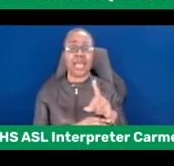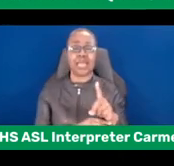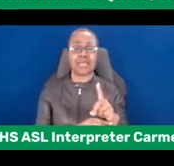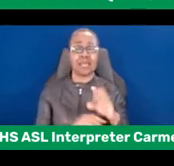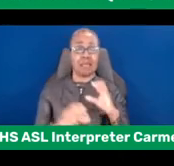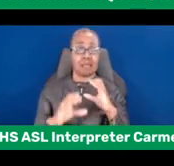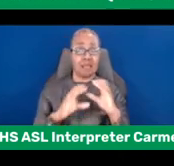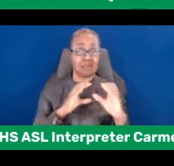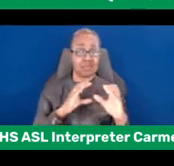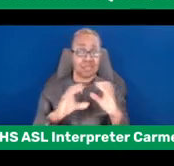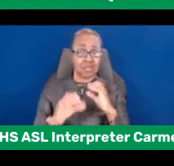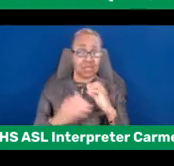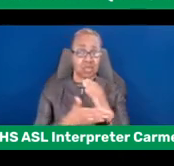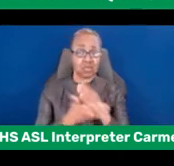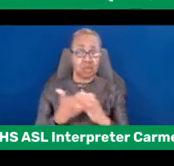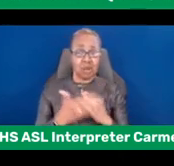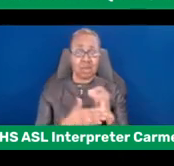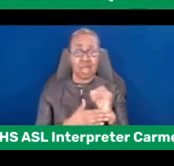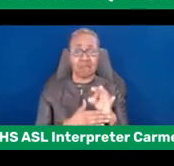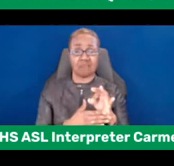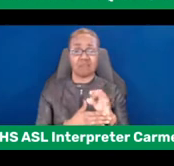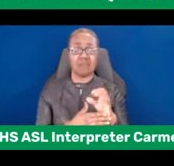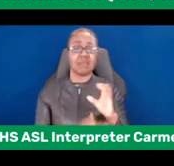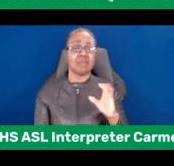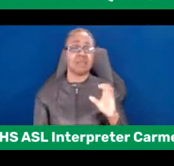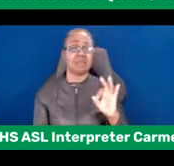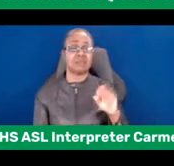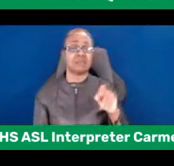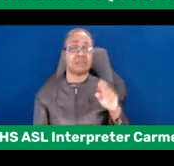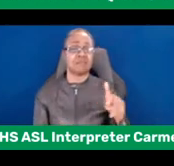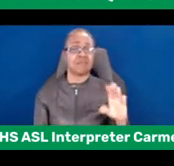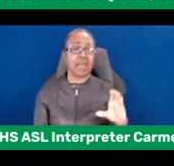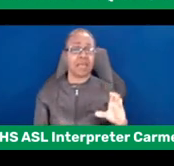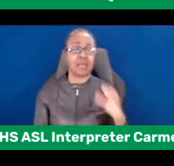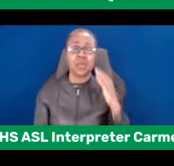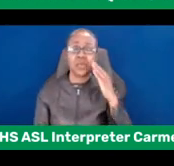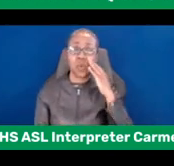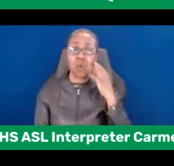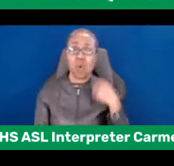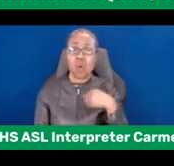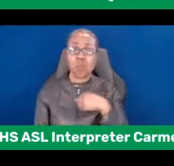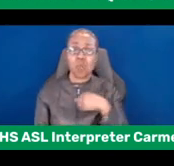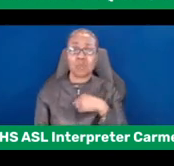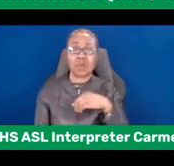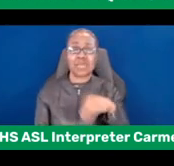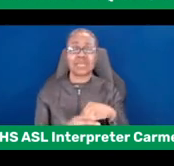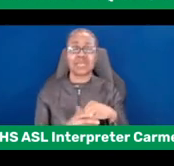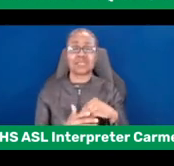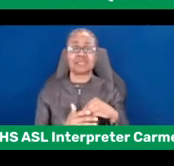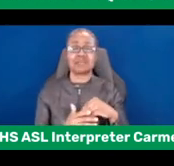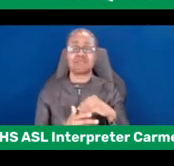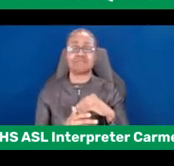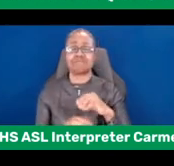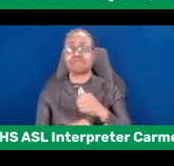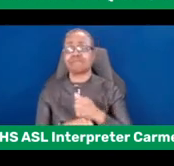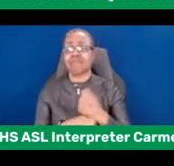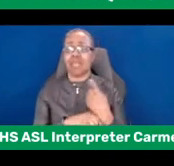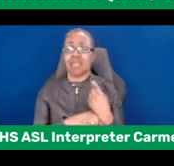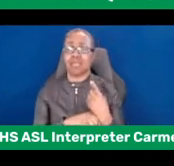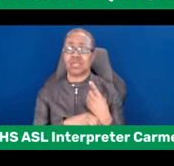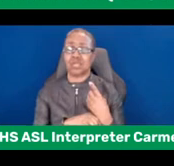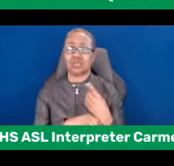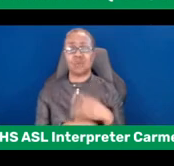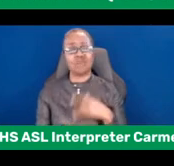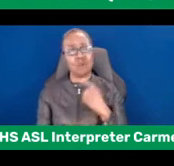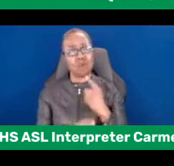conversation as a part of CIFPAC over the last year know that we were in its format last year. And so it felt right to